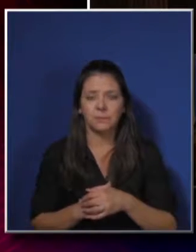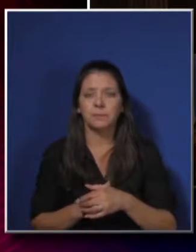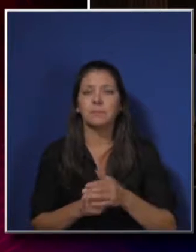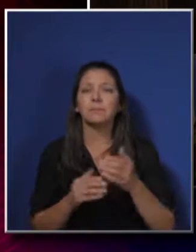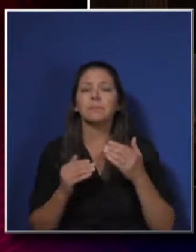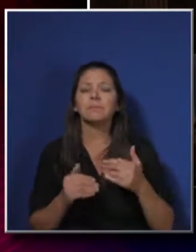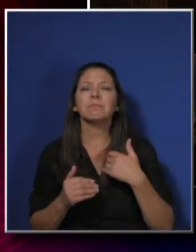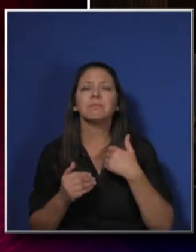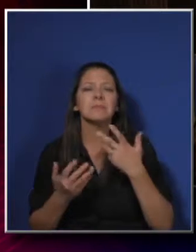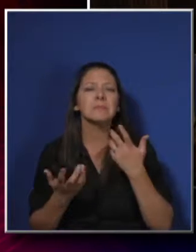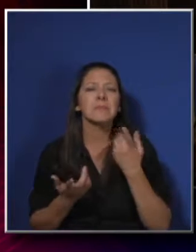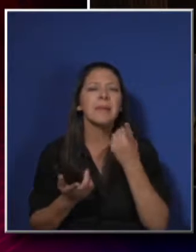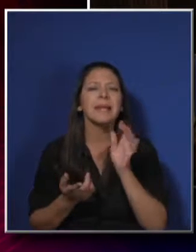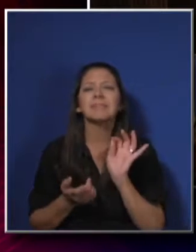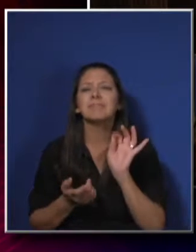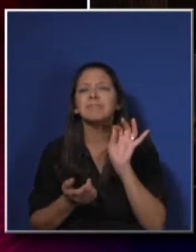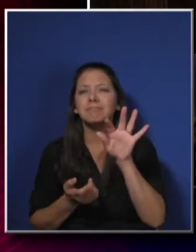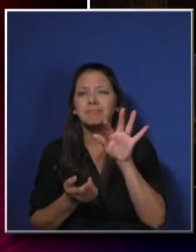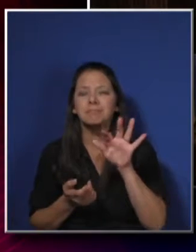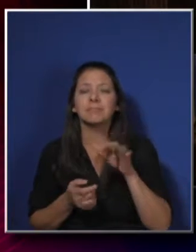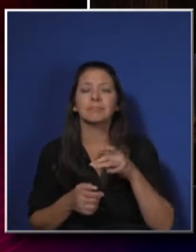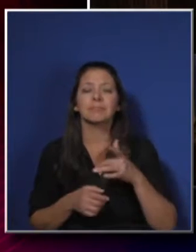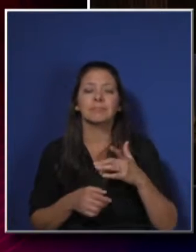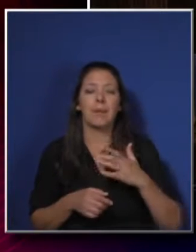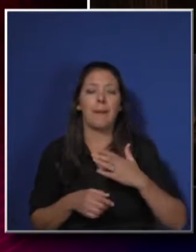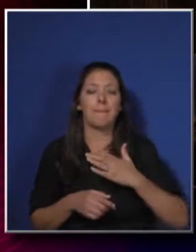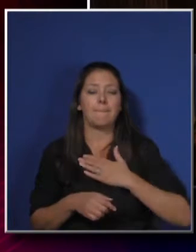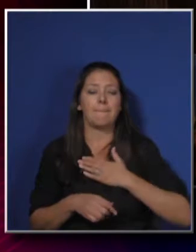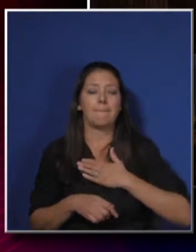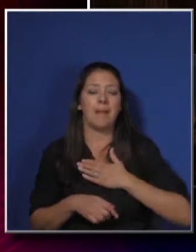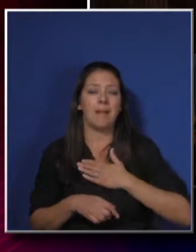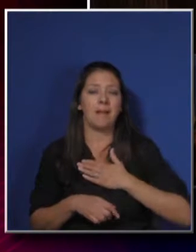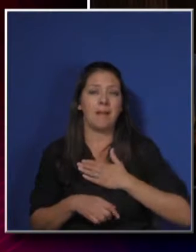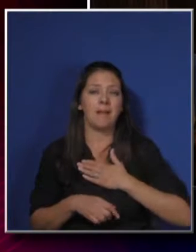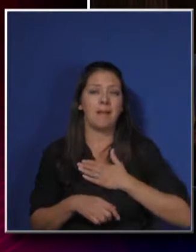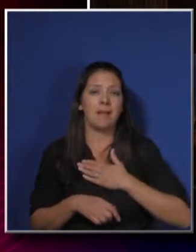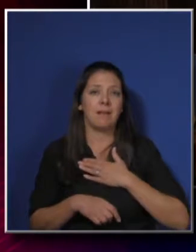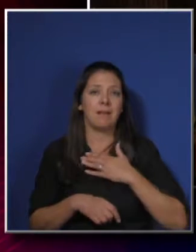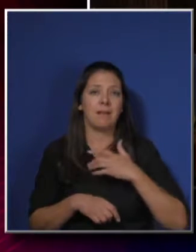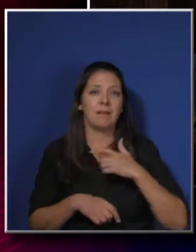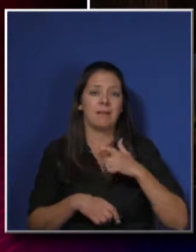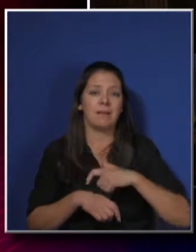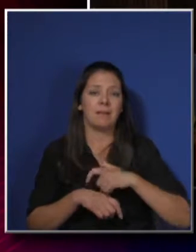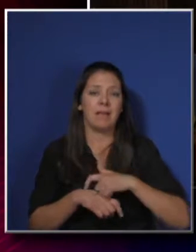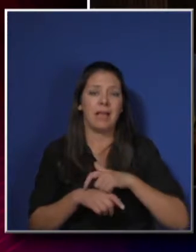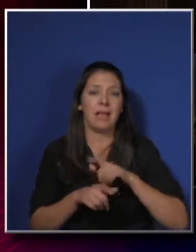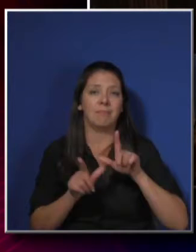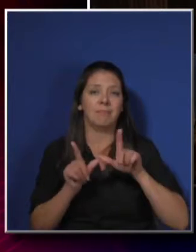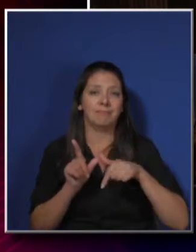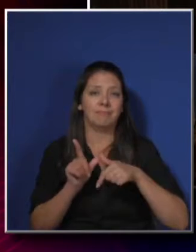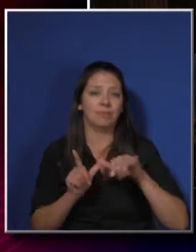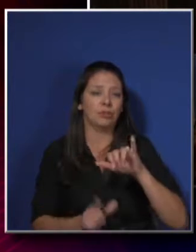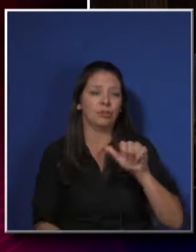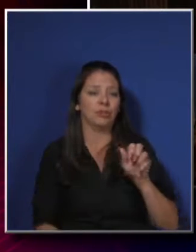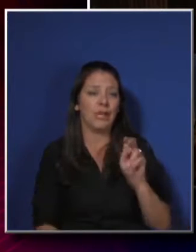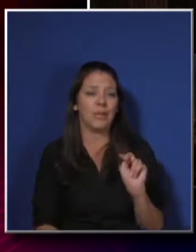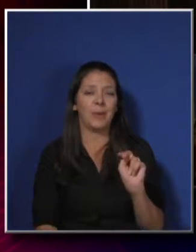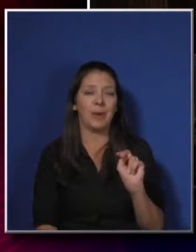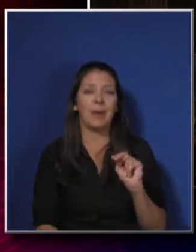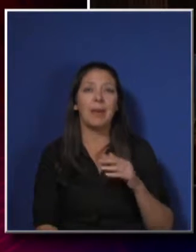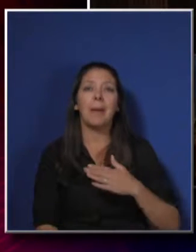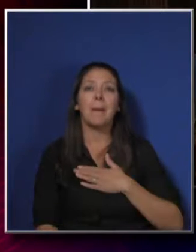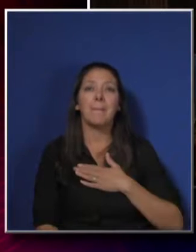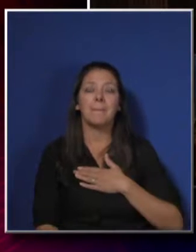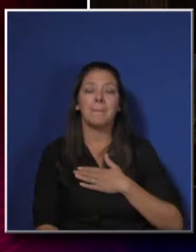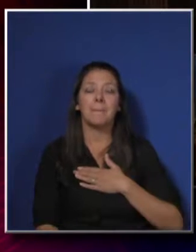there that my term ends as of January when my commission